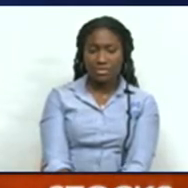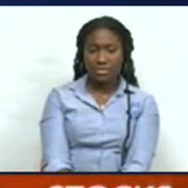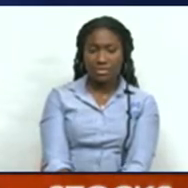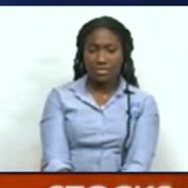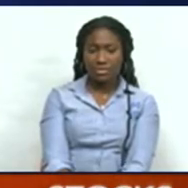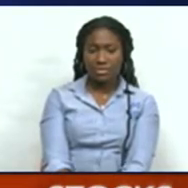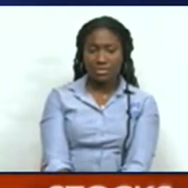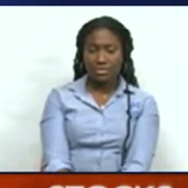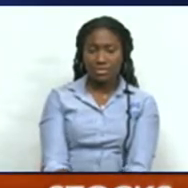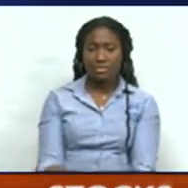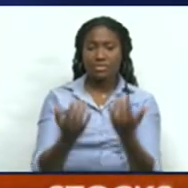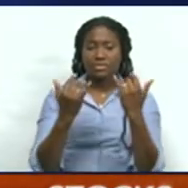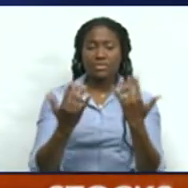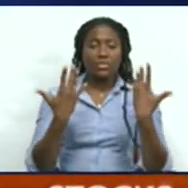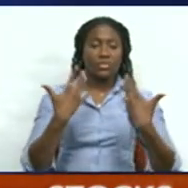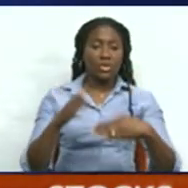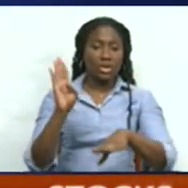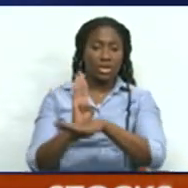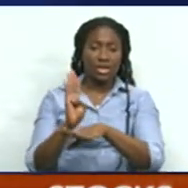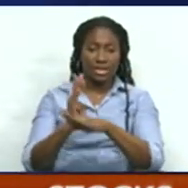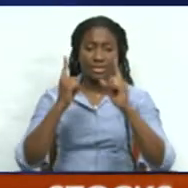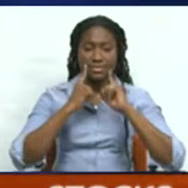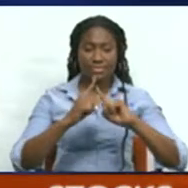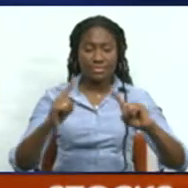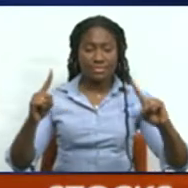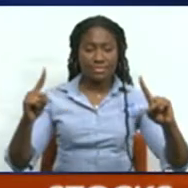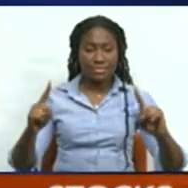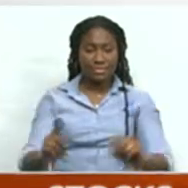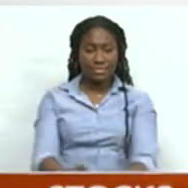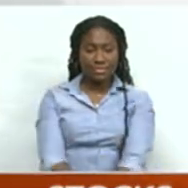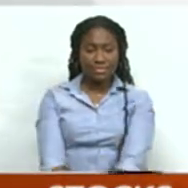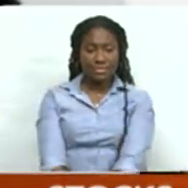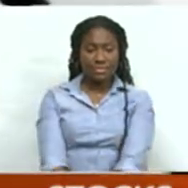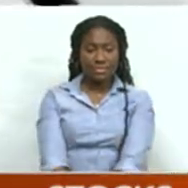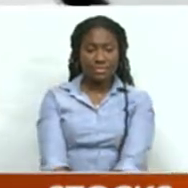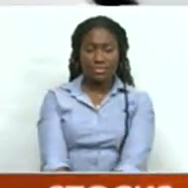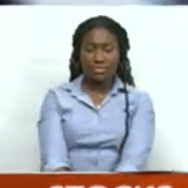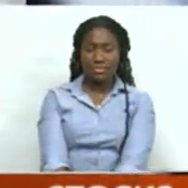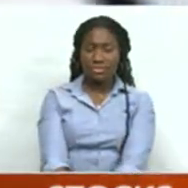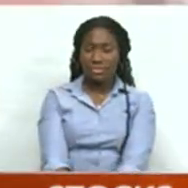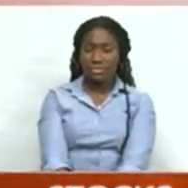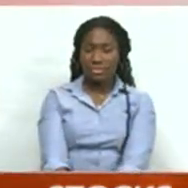Andrea Perez Sobers, CNC3 Business Watch.